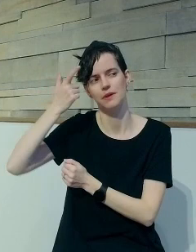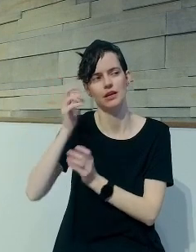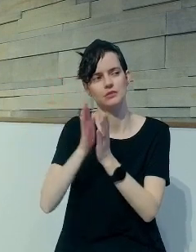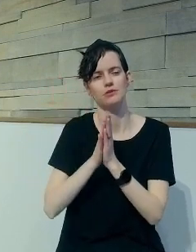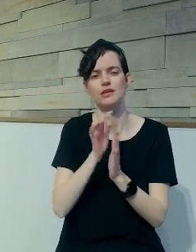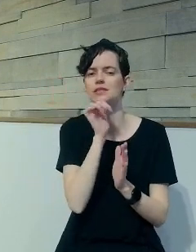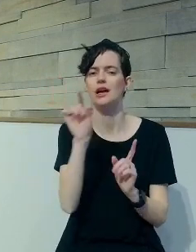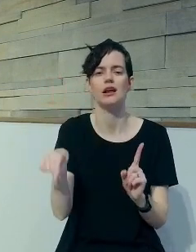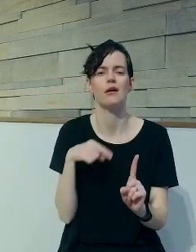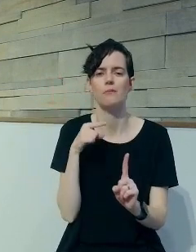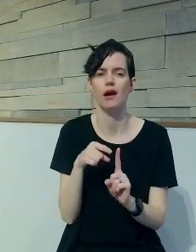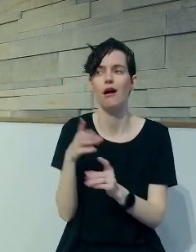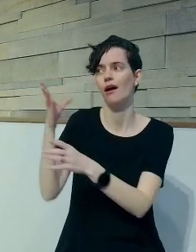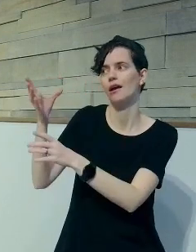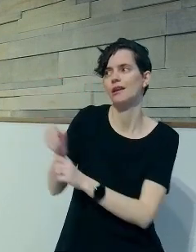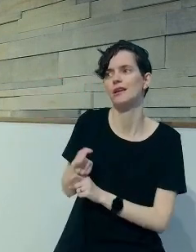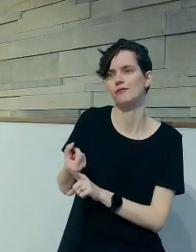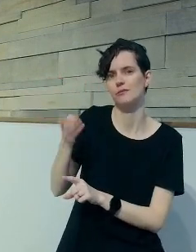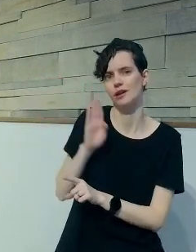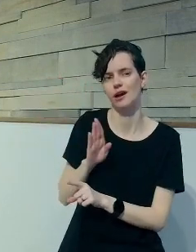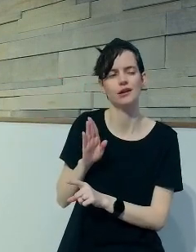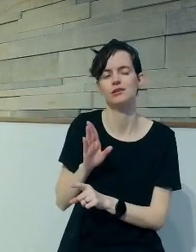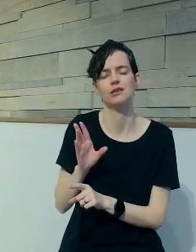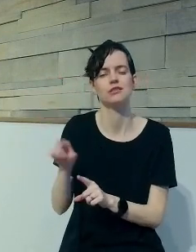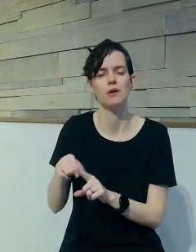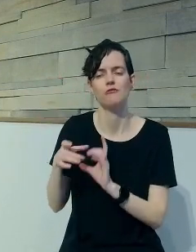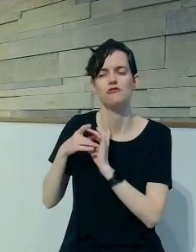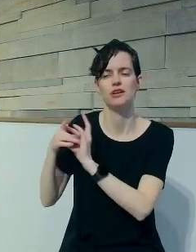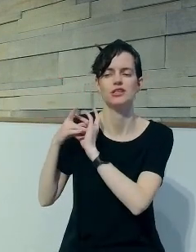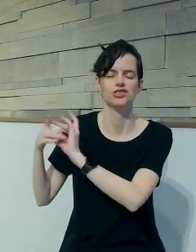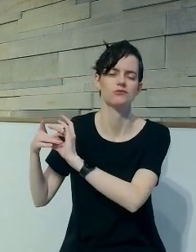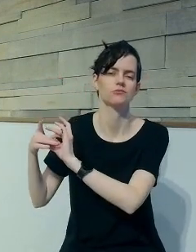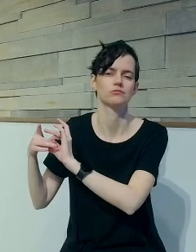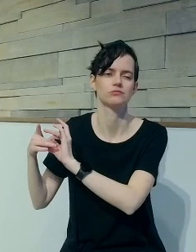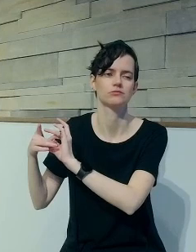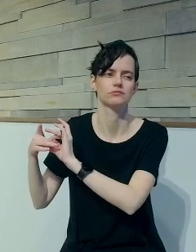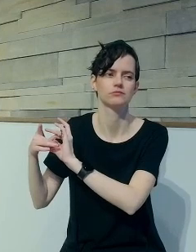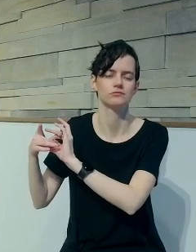isn't about getting things from God. It's about relating to him.